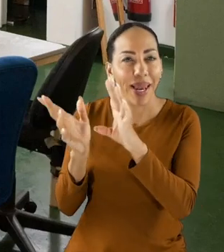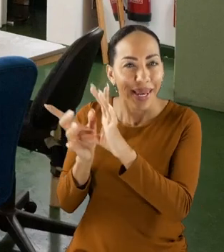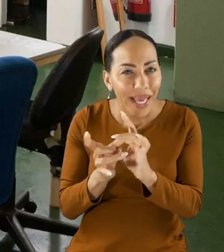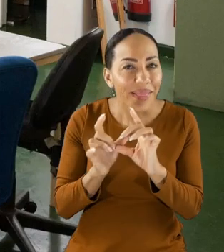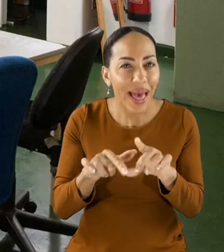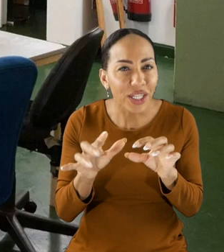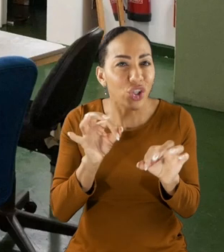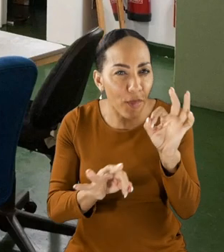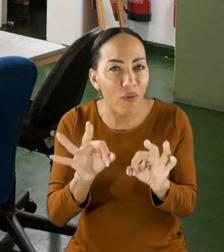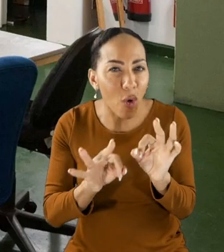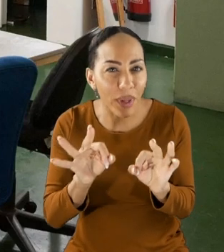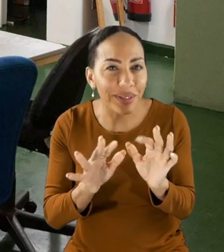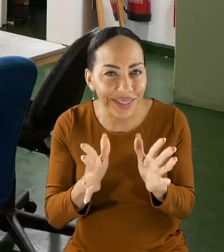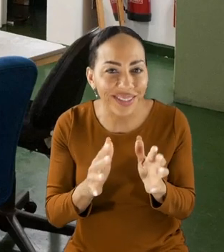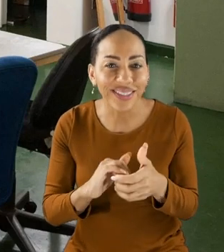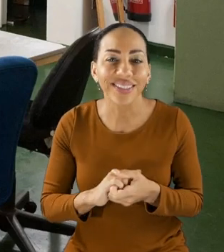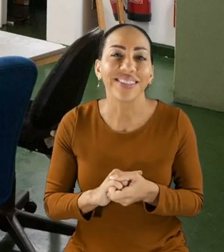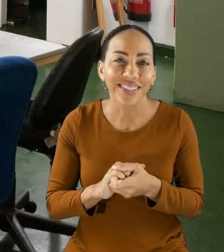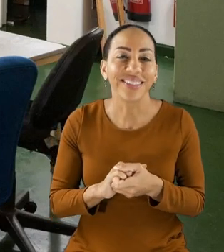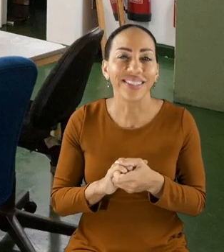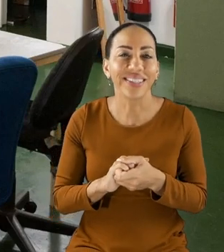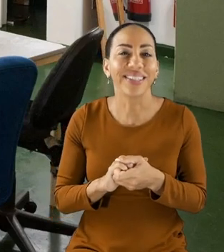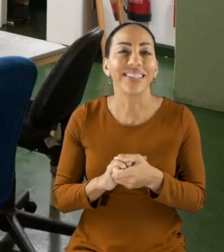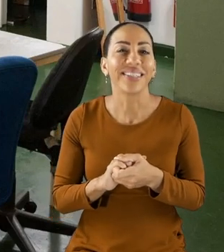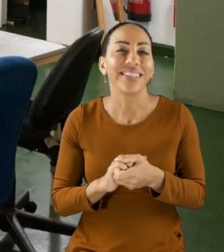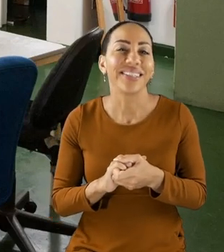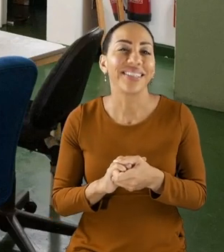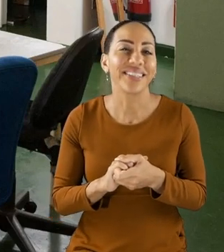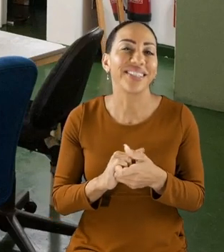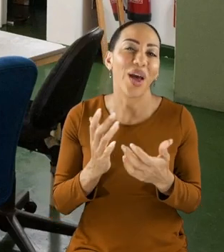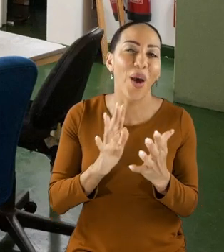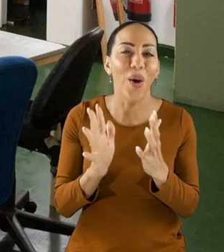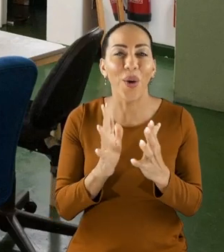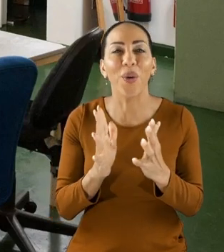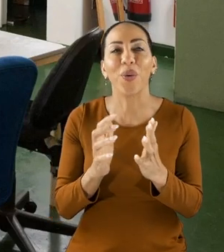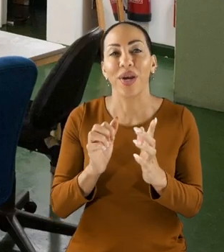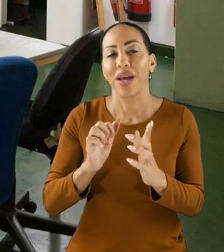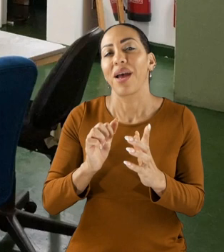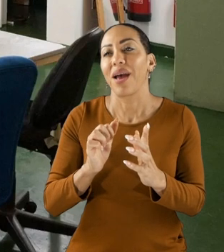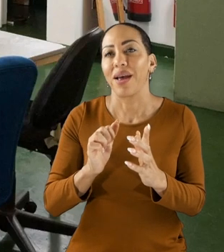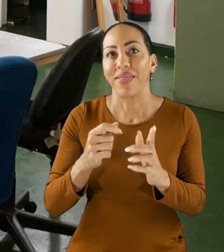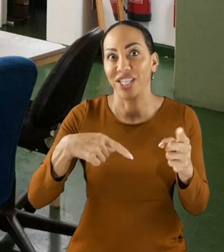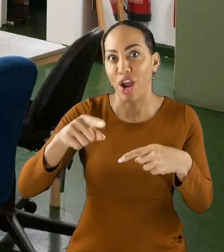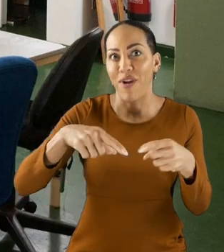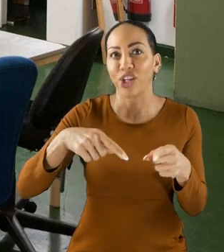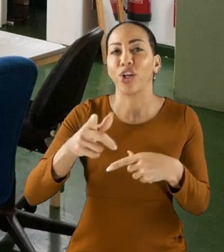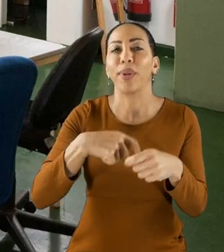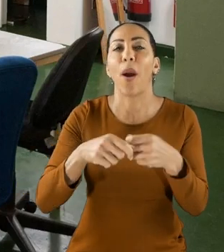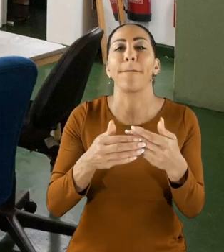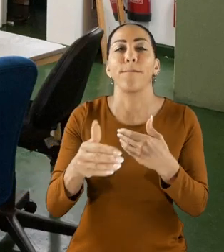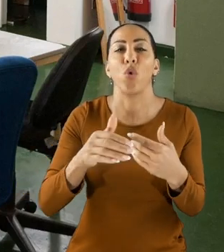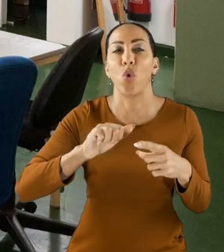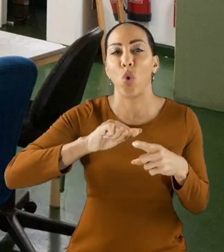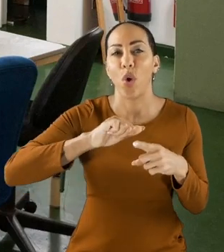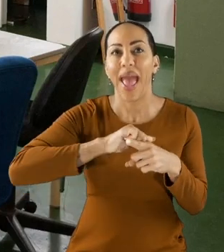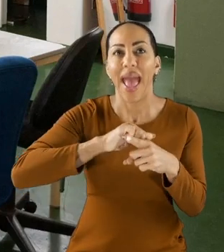it's about working out exactly what we're trying to heighten within the piece, the threads we're pulling at, the direction. The reason that we're doing this, beyond the fact